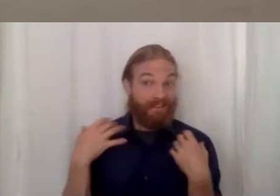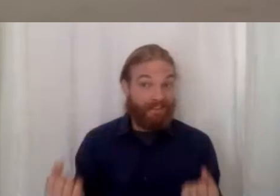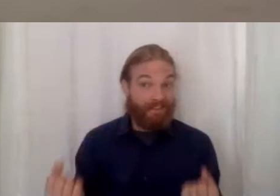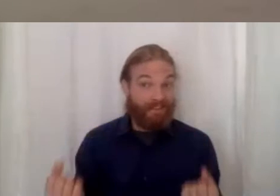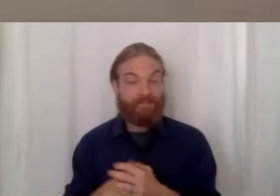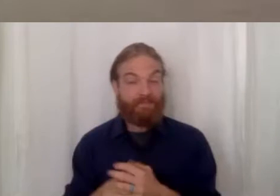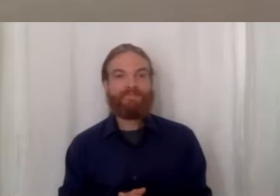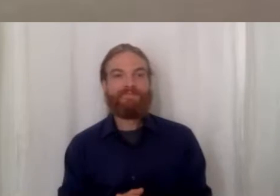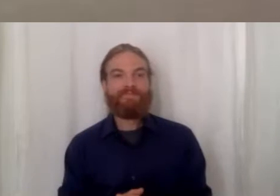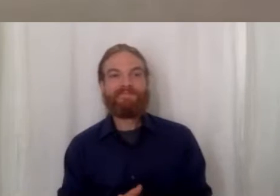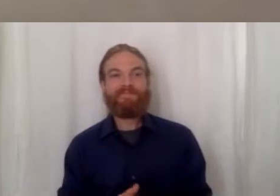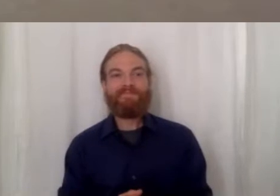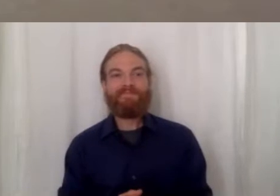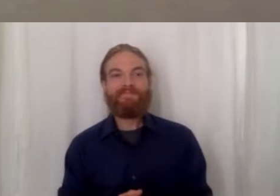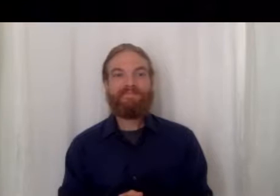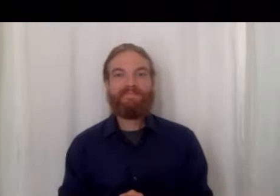well.